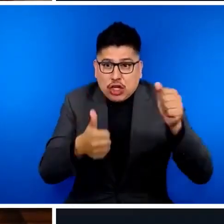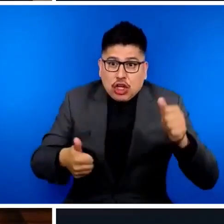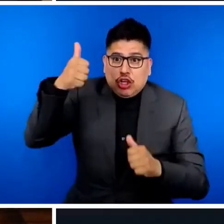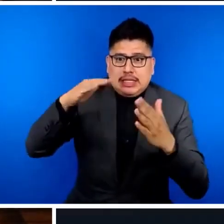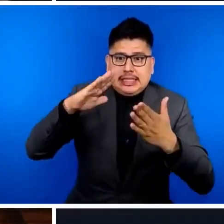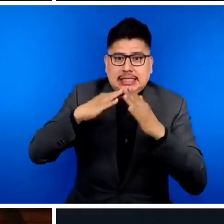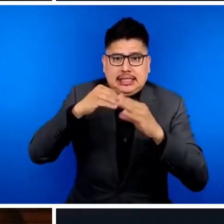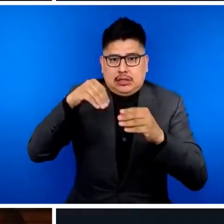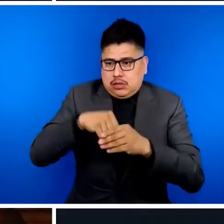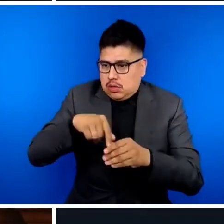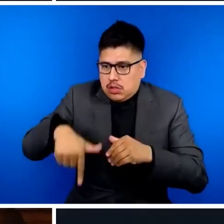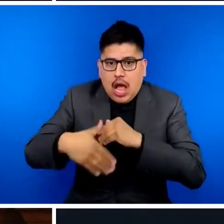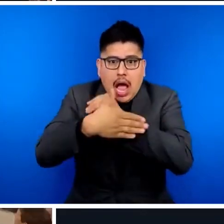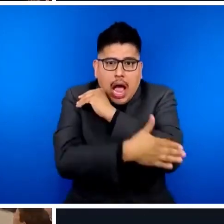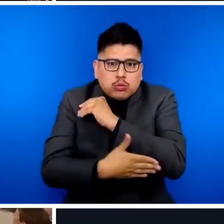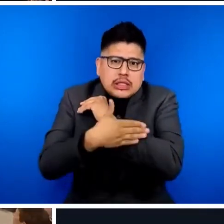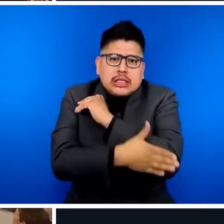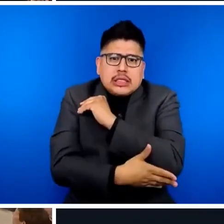country.